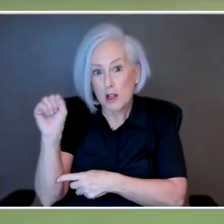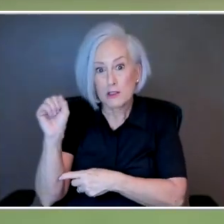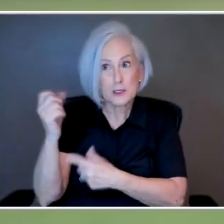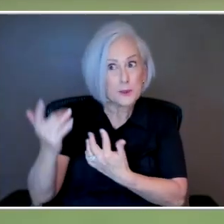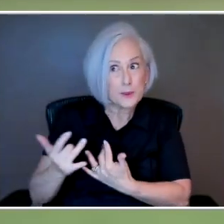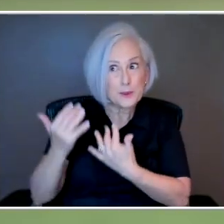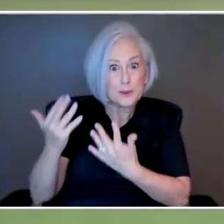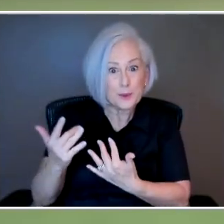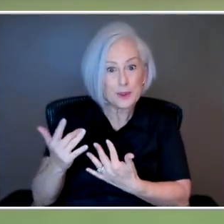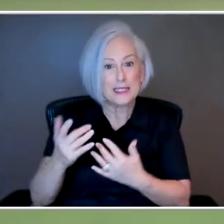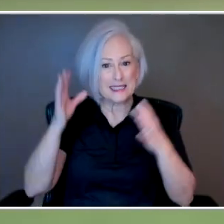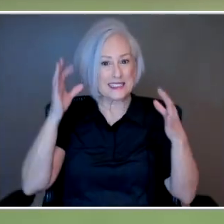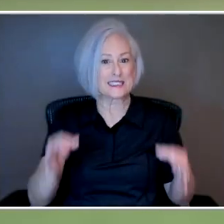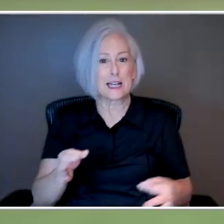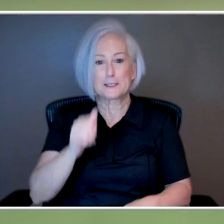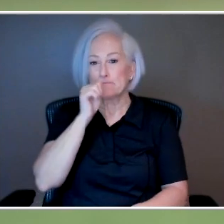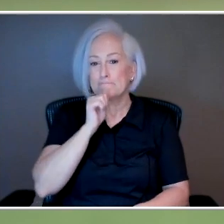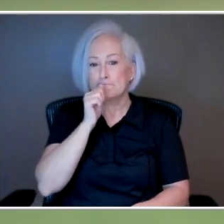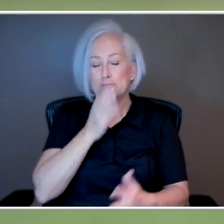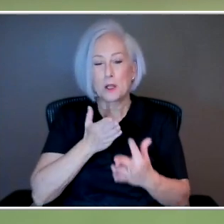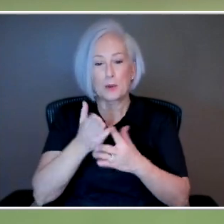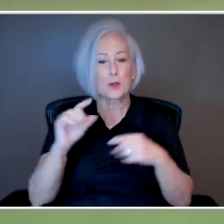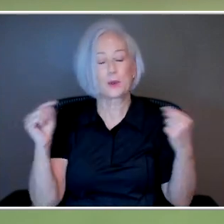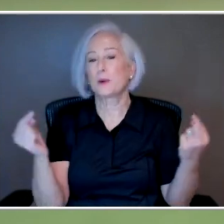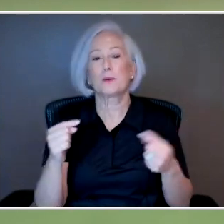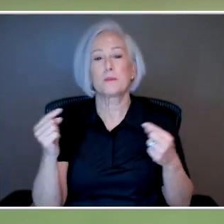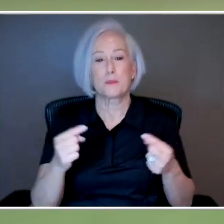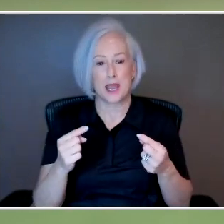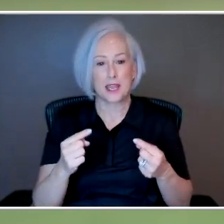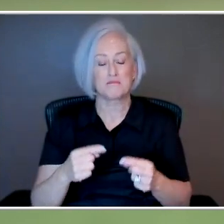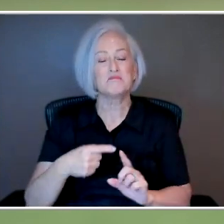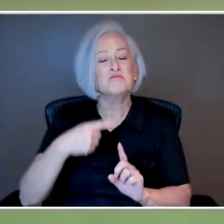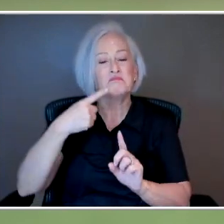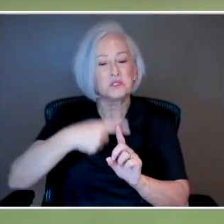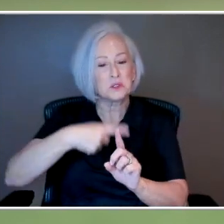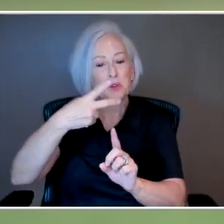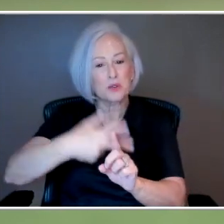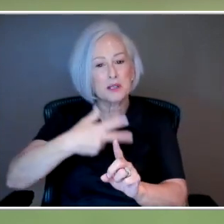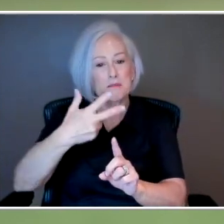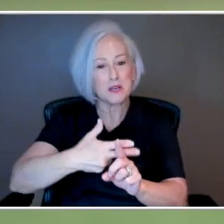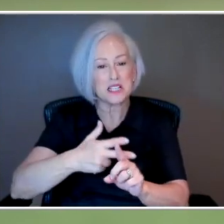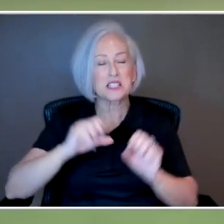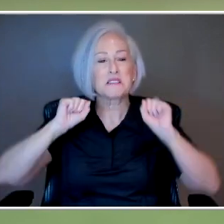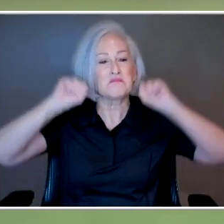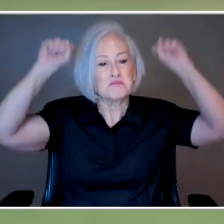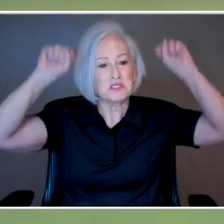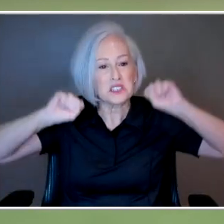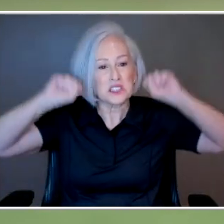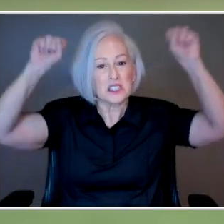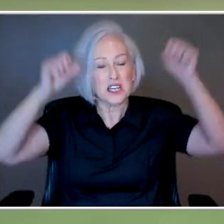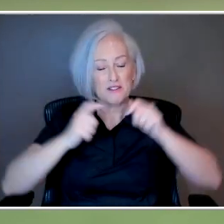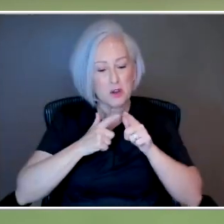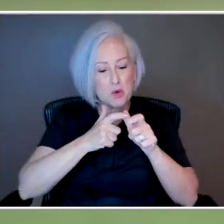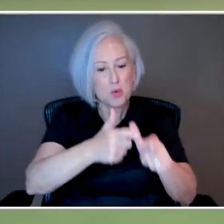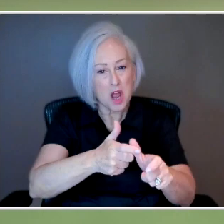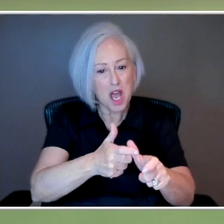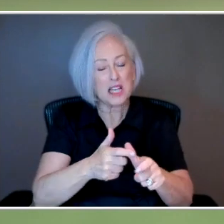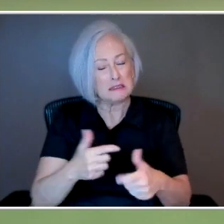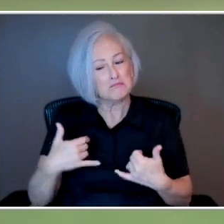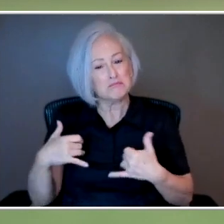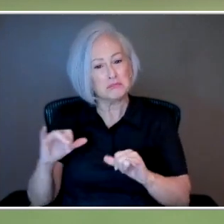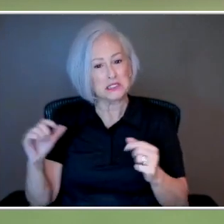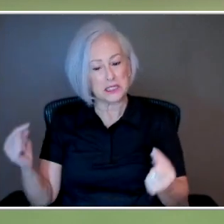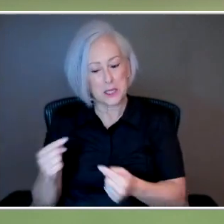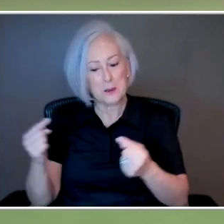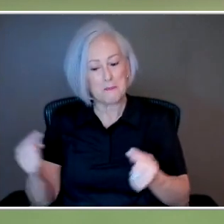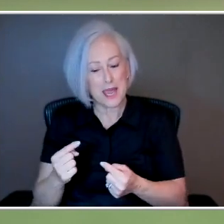After a few months, I started to be able to lift, run. I mean, I still had pain, but I was warned of it, and so I knew I wasn't going to stop myself,